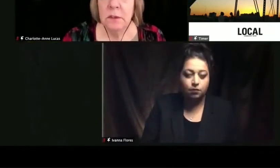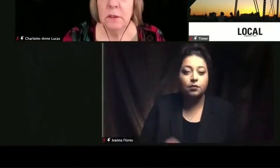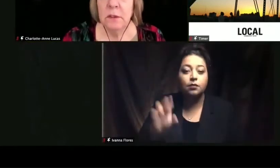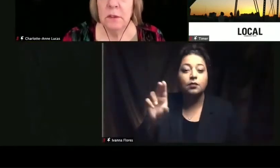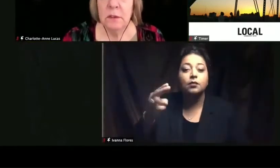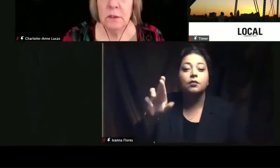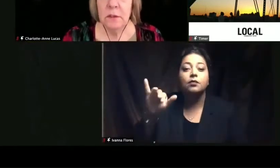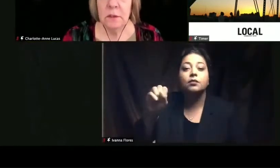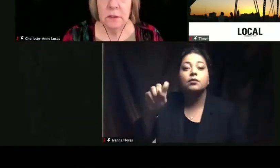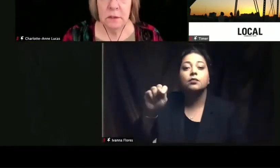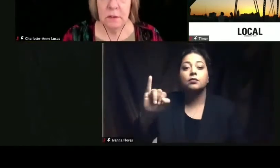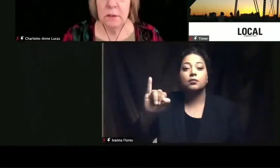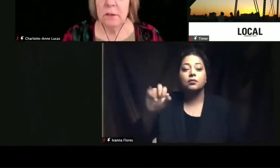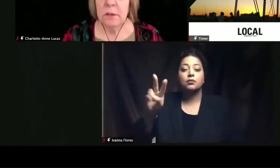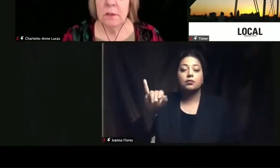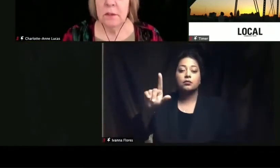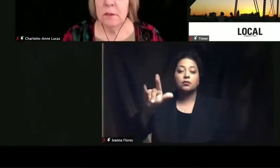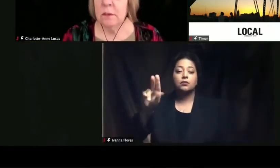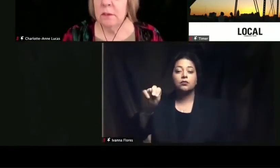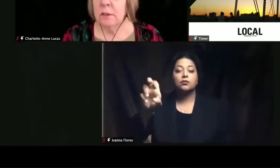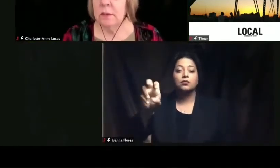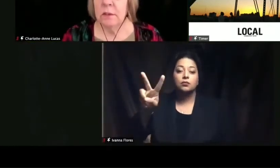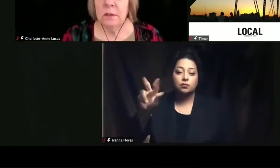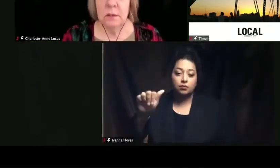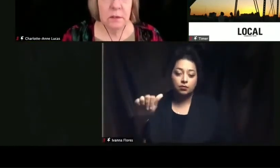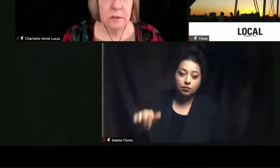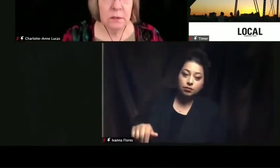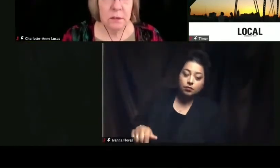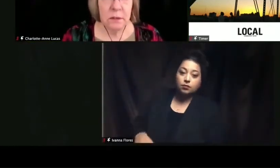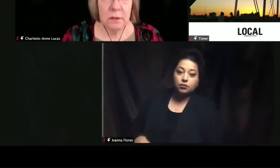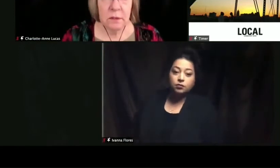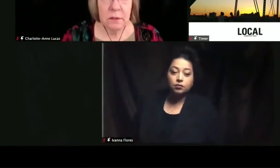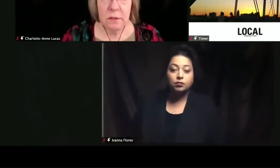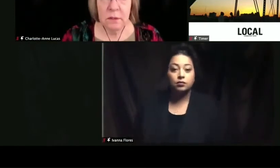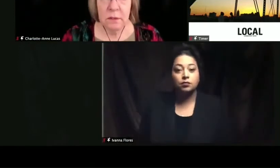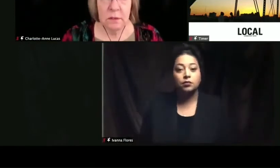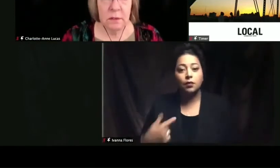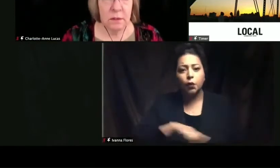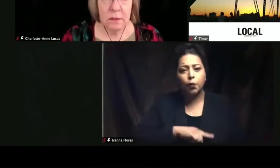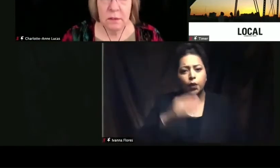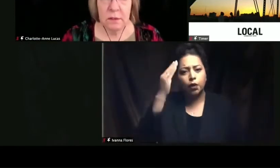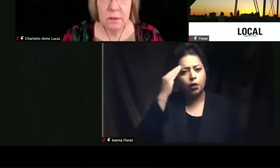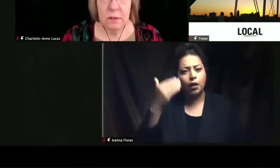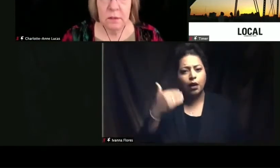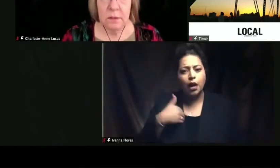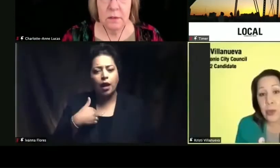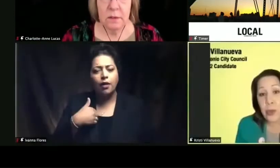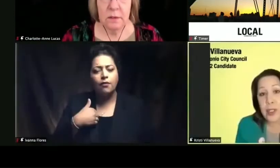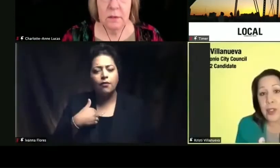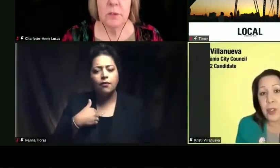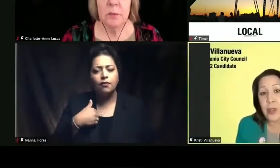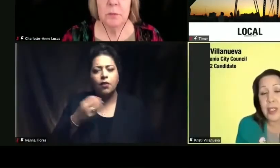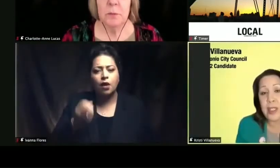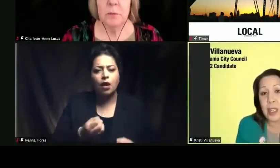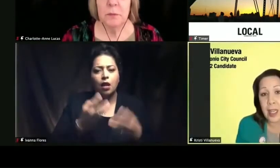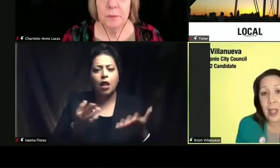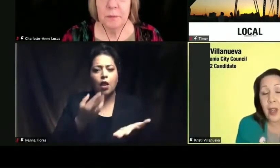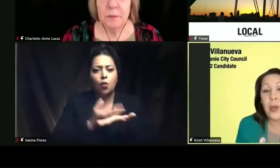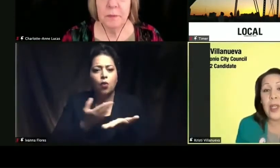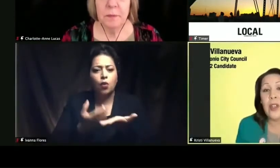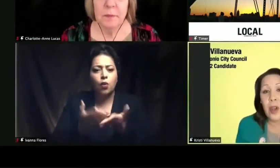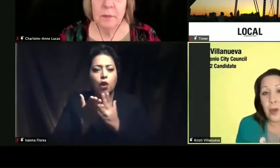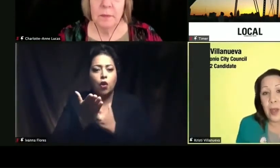So specifics to addressing this, and in the beginning, we know that we have a world of resources through the